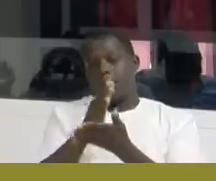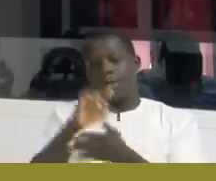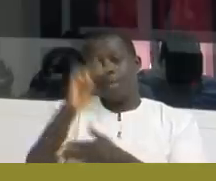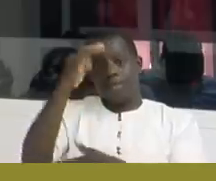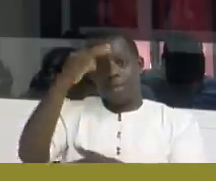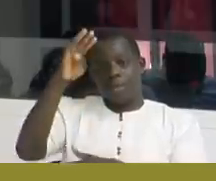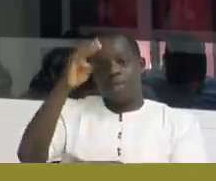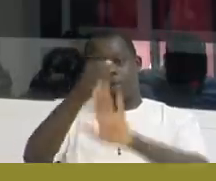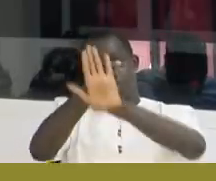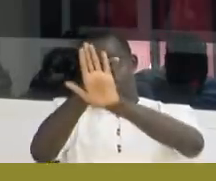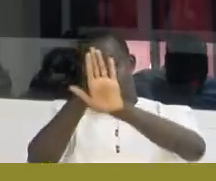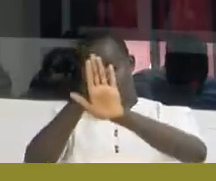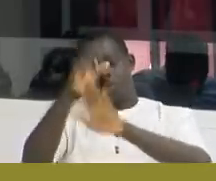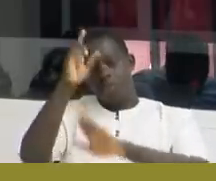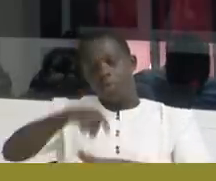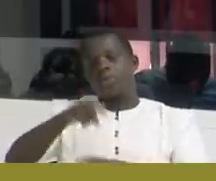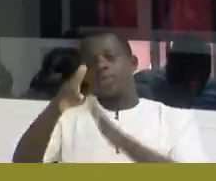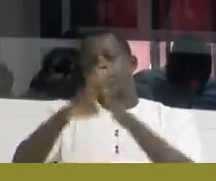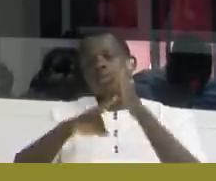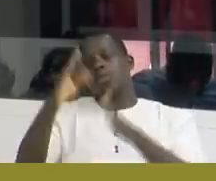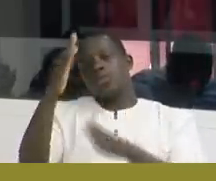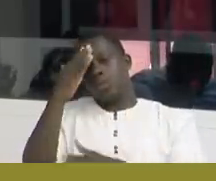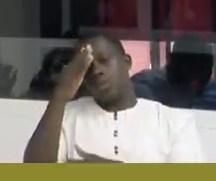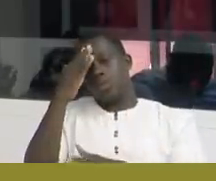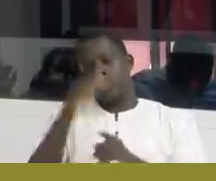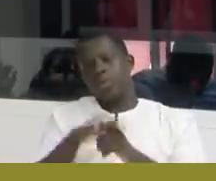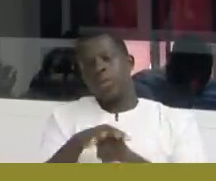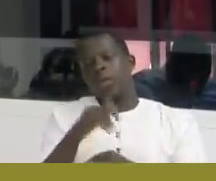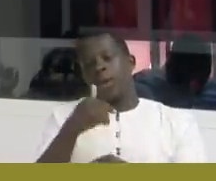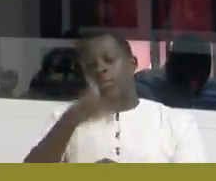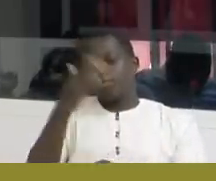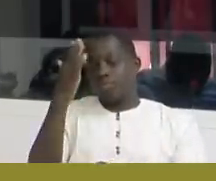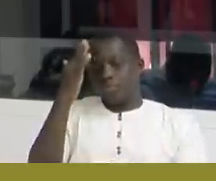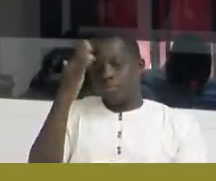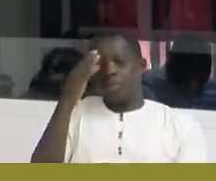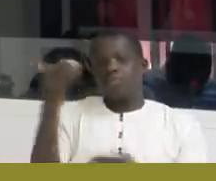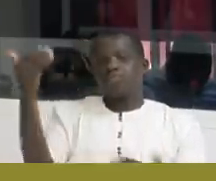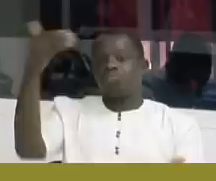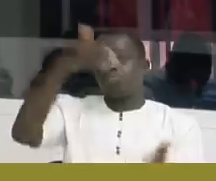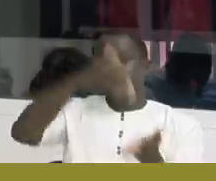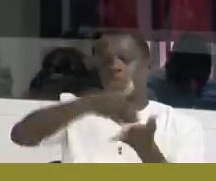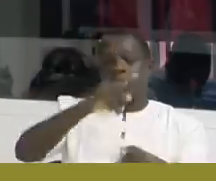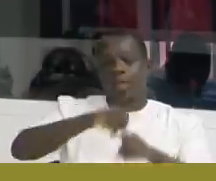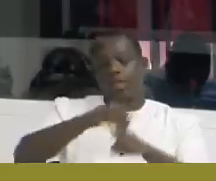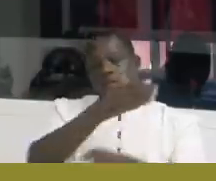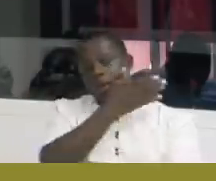of Defense ought to be informed. I am quite sure up till the time that he left,